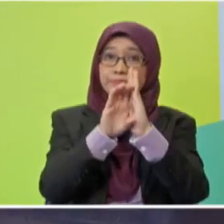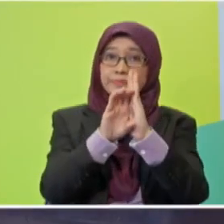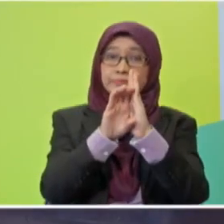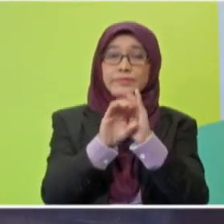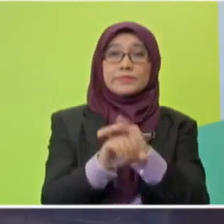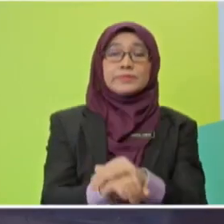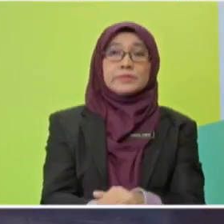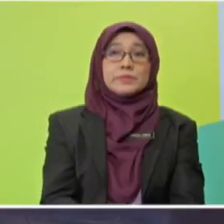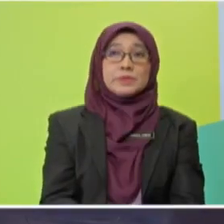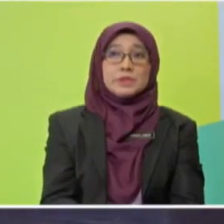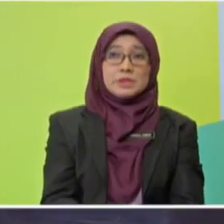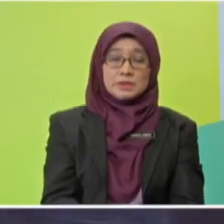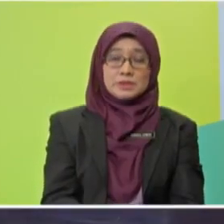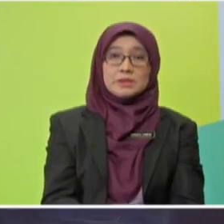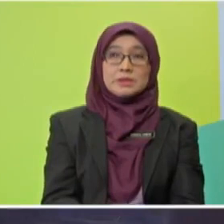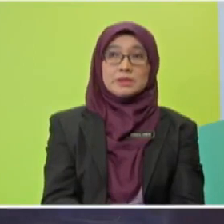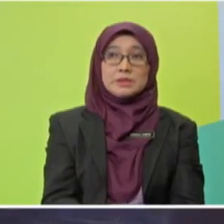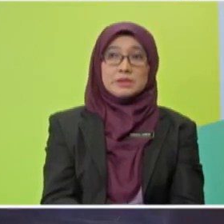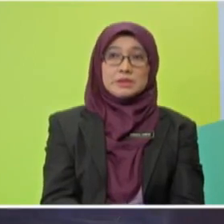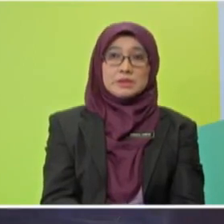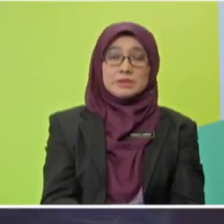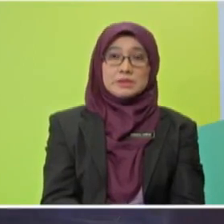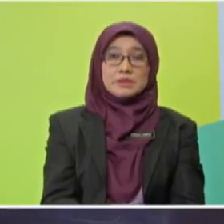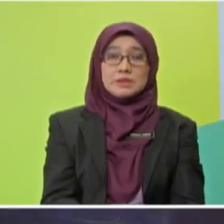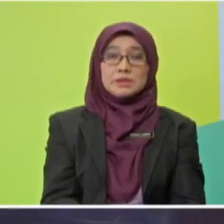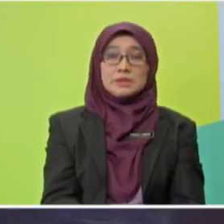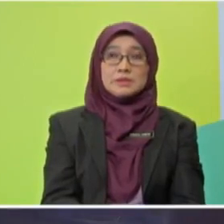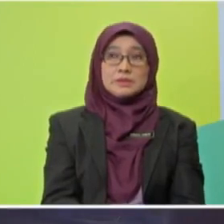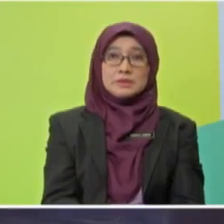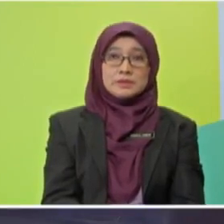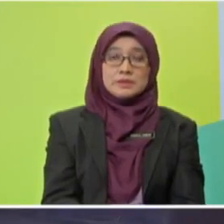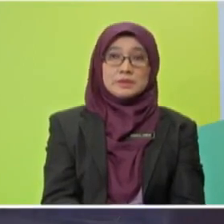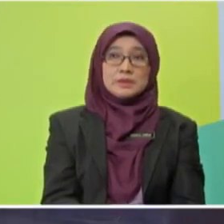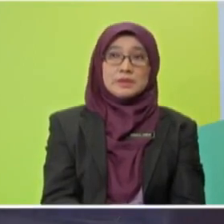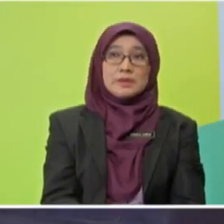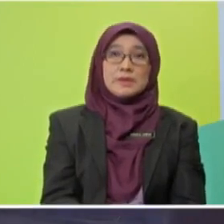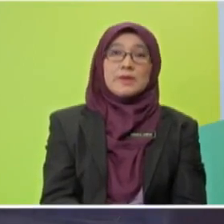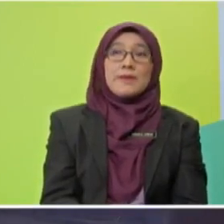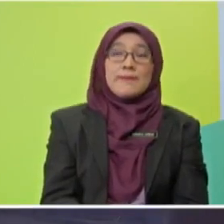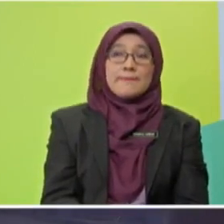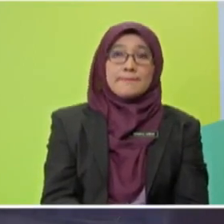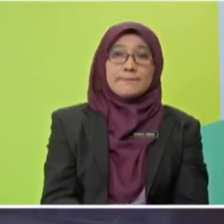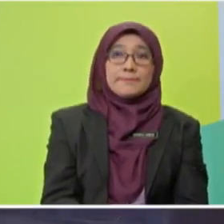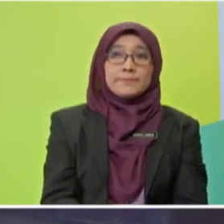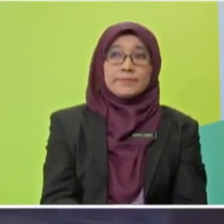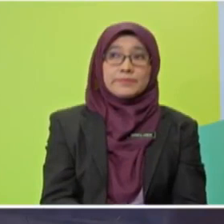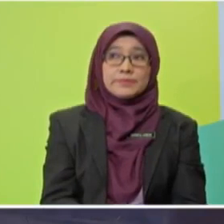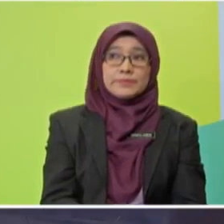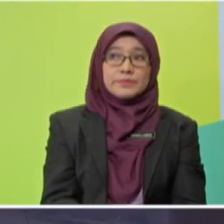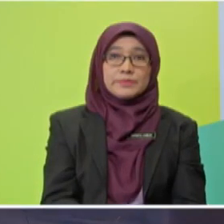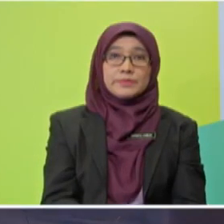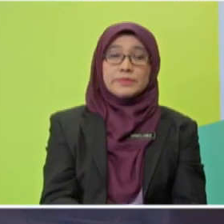okay, for decimal, for division. Are we going to get big numbers here, Teacher Kalai? No. I